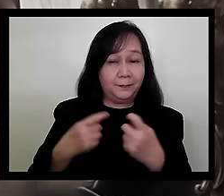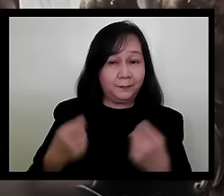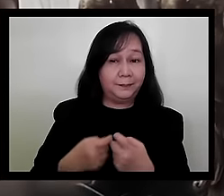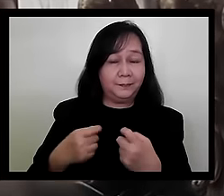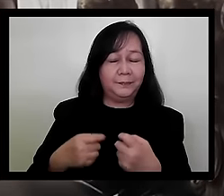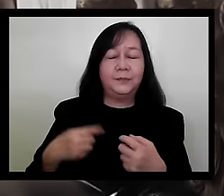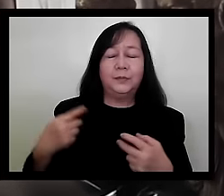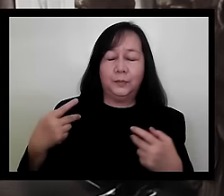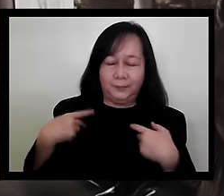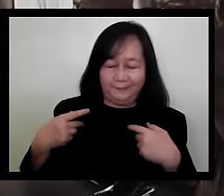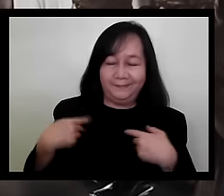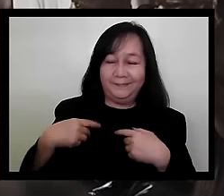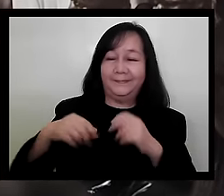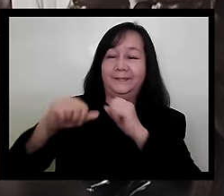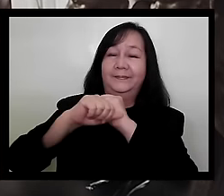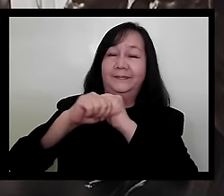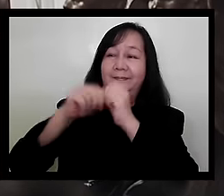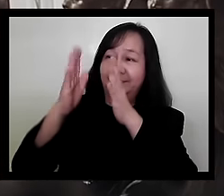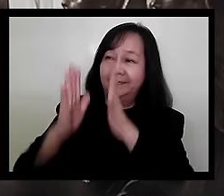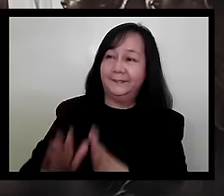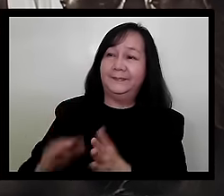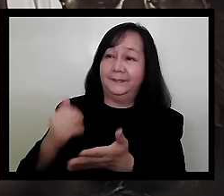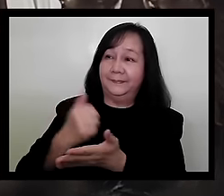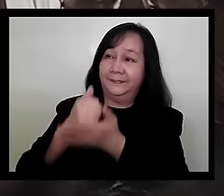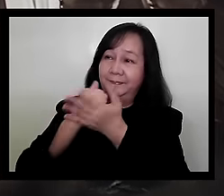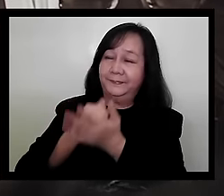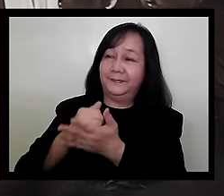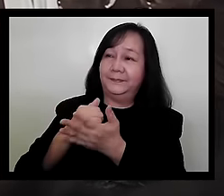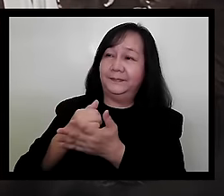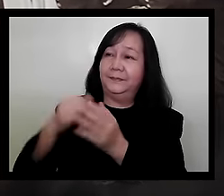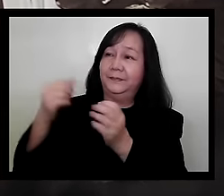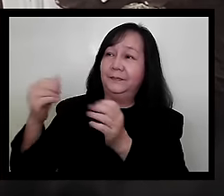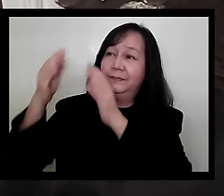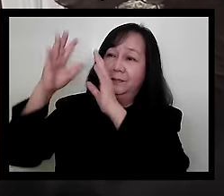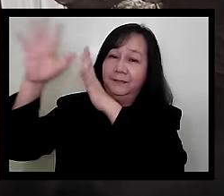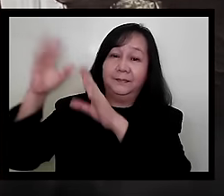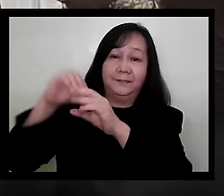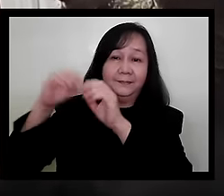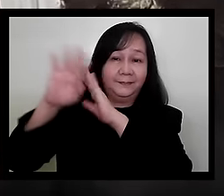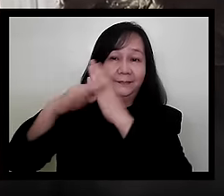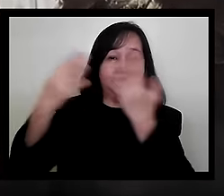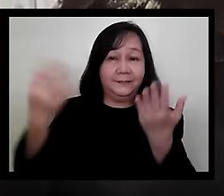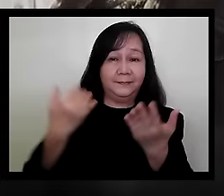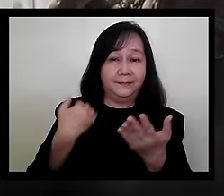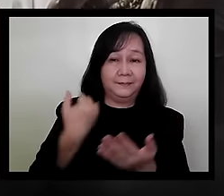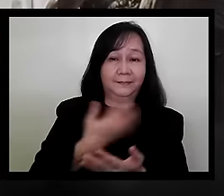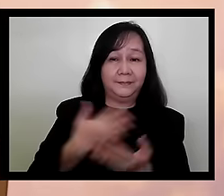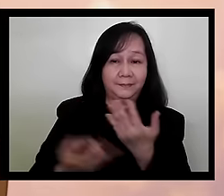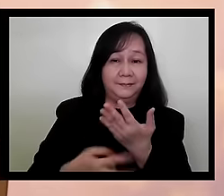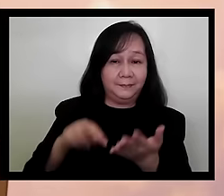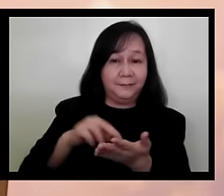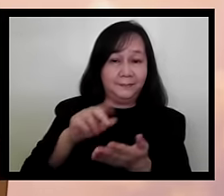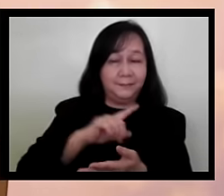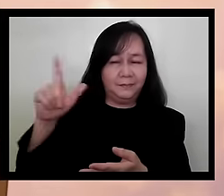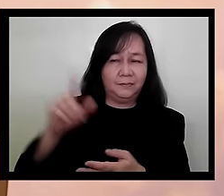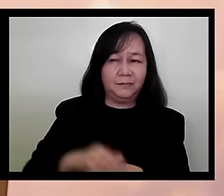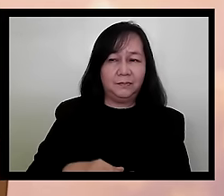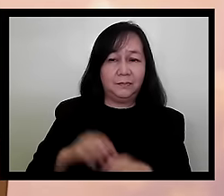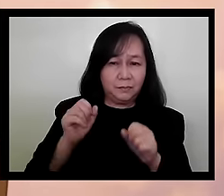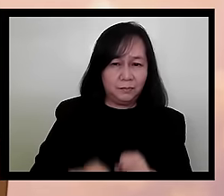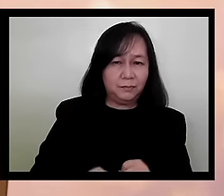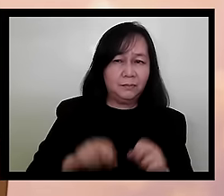an advocate before the Father in Heaven our recent Lord so turn